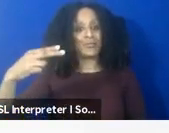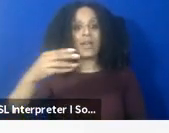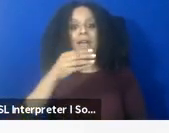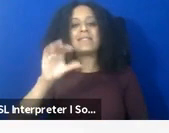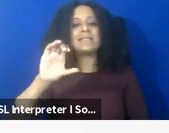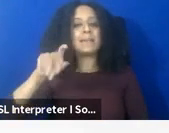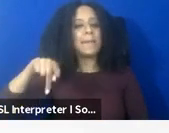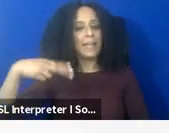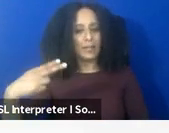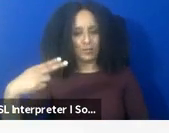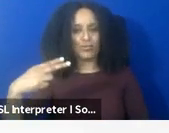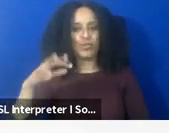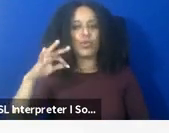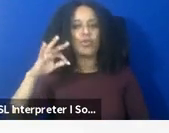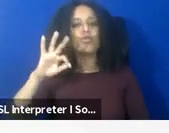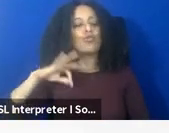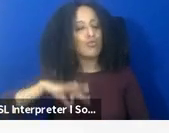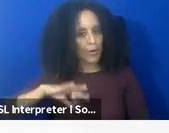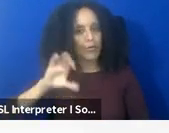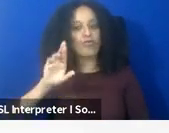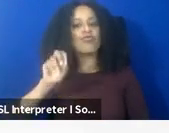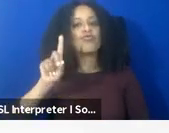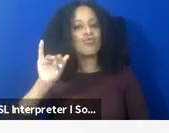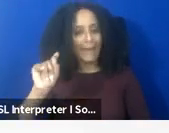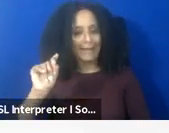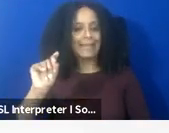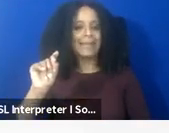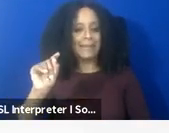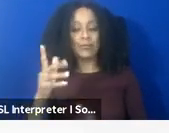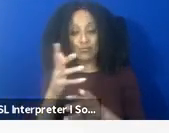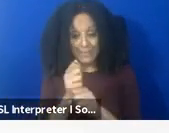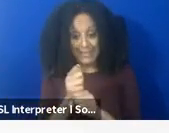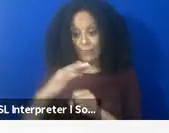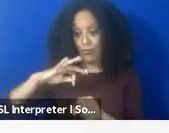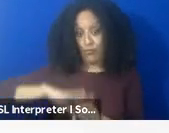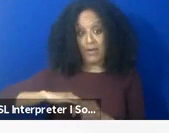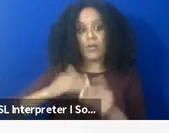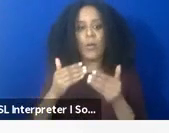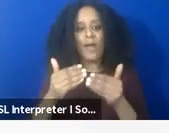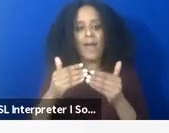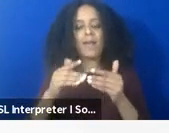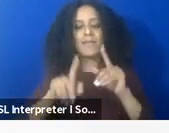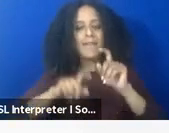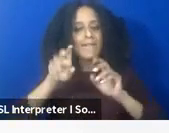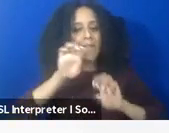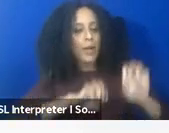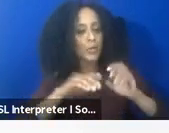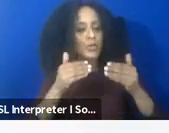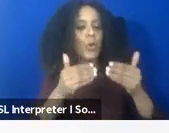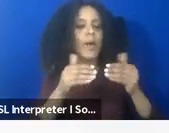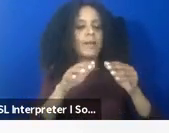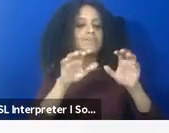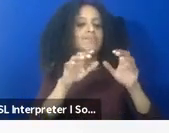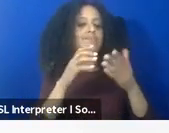and CPH credit. To receive the credit, please complete the evaluation and take the post-test available